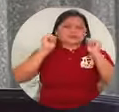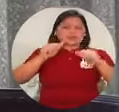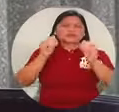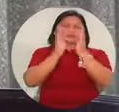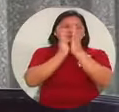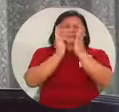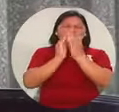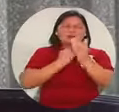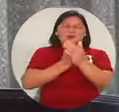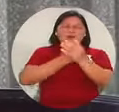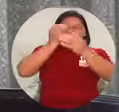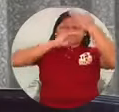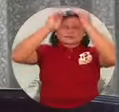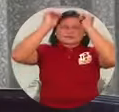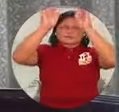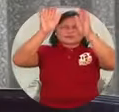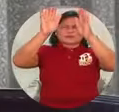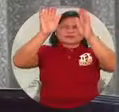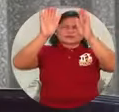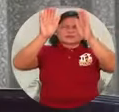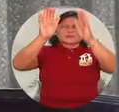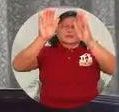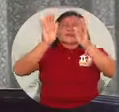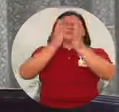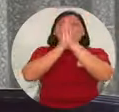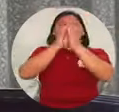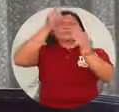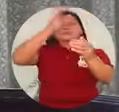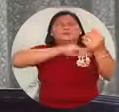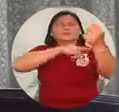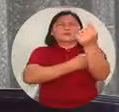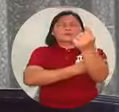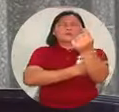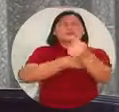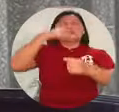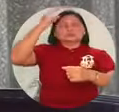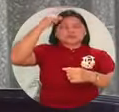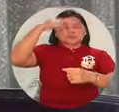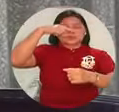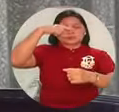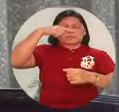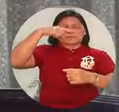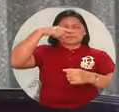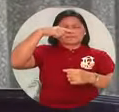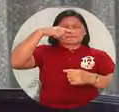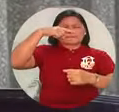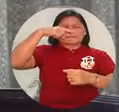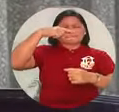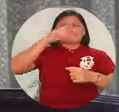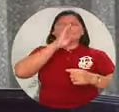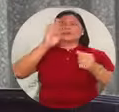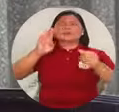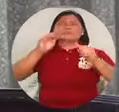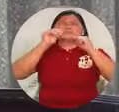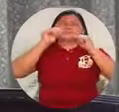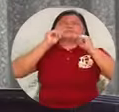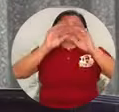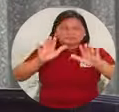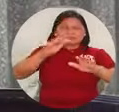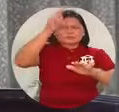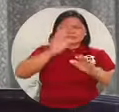Father, Lord, once again, I claim your power. I claim your wisdom. Be upon me. Make me a blessing to your